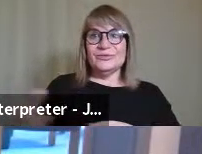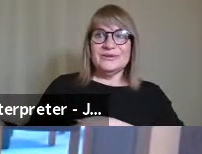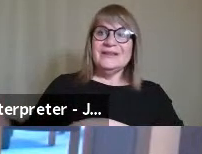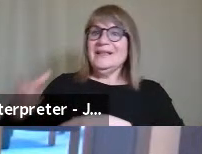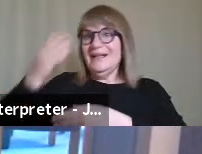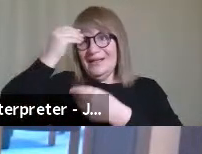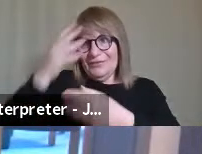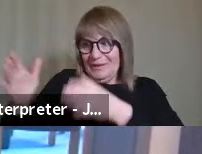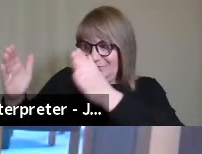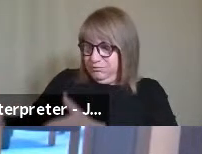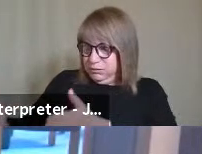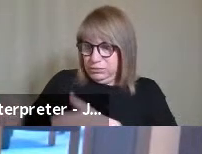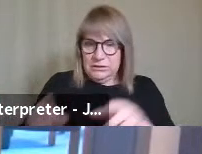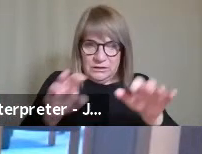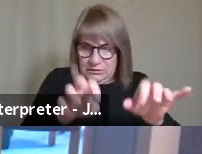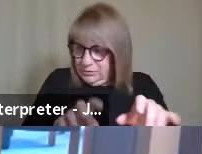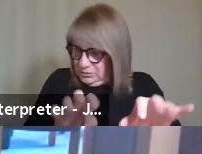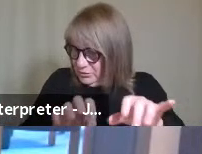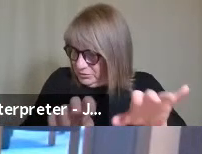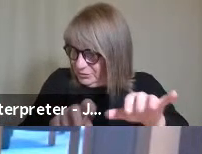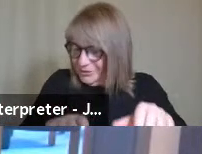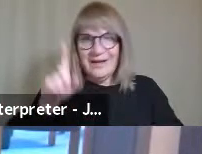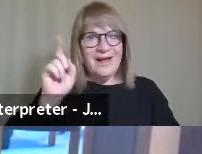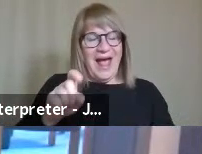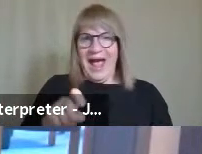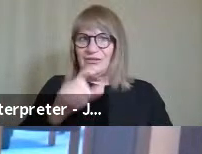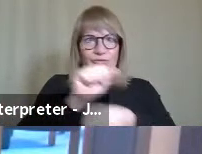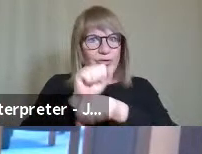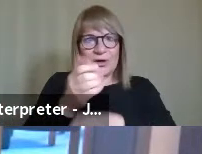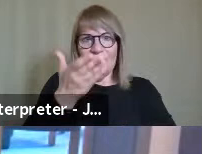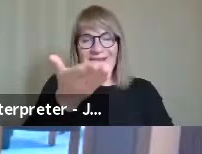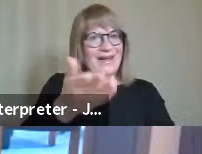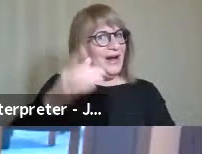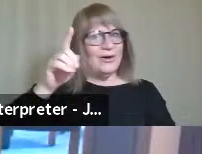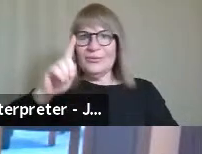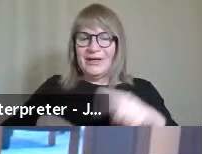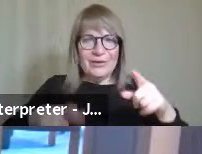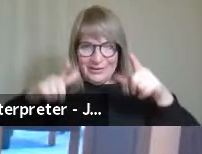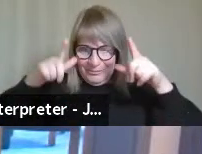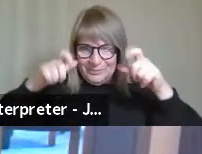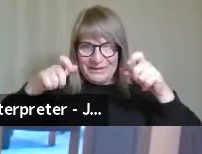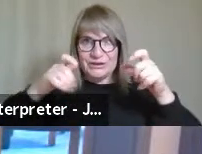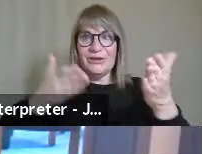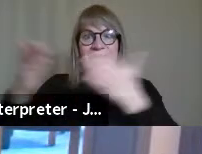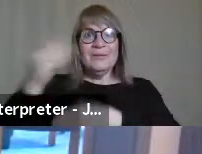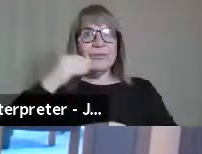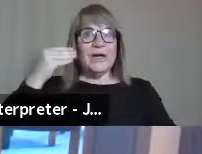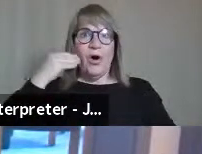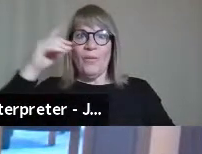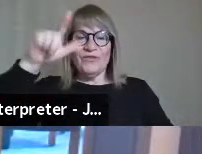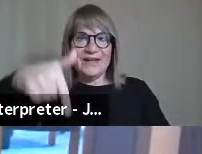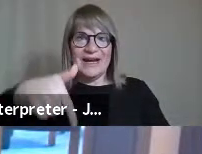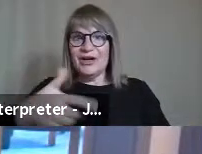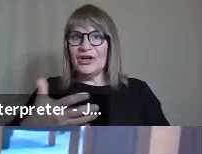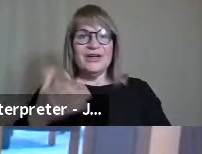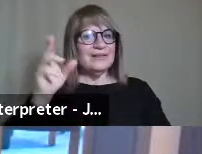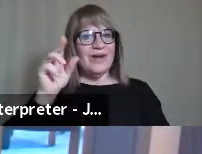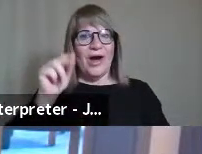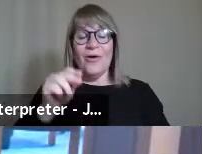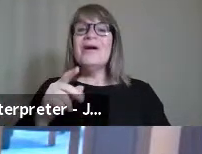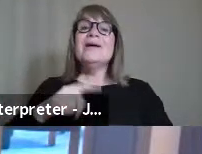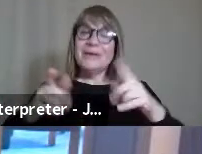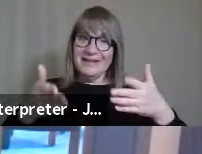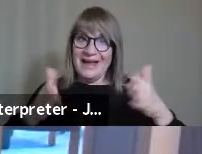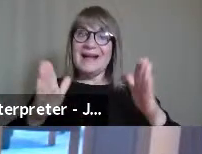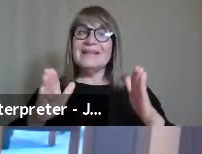system while they were in the archives so although we weren't allowed to take pictures of these records we were allowed to take notes and the archive